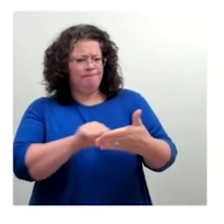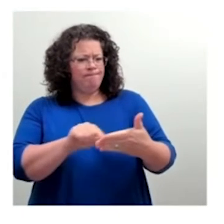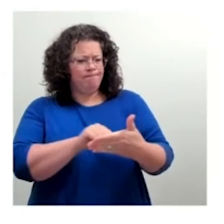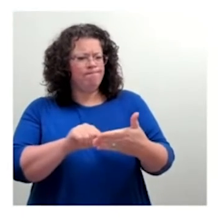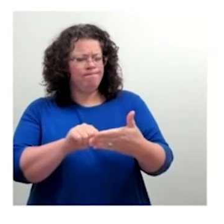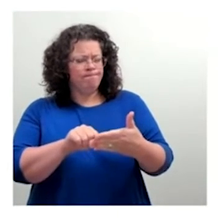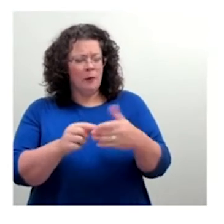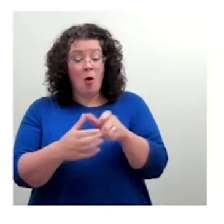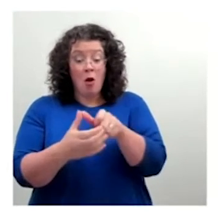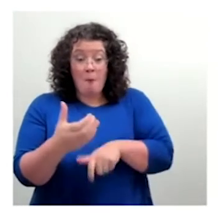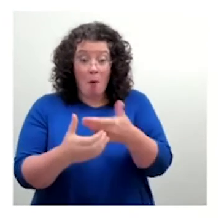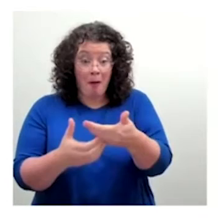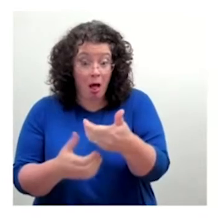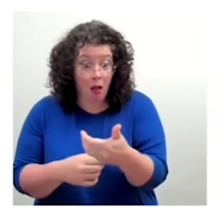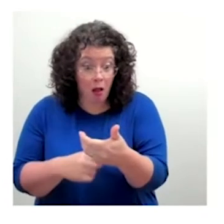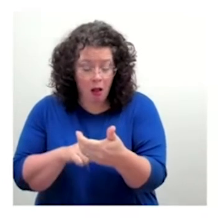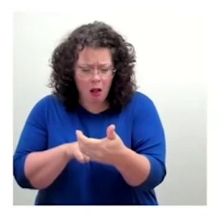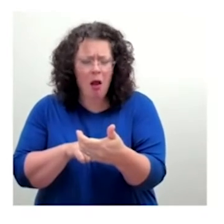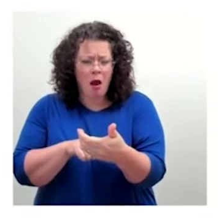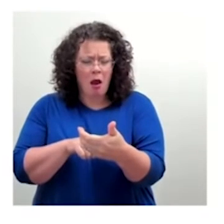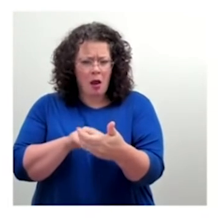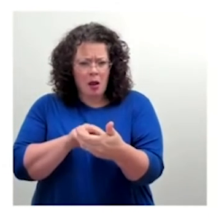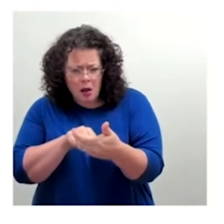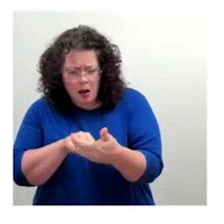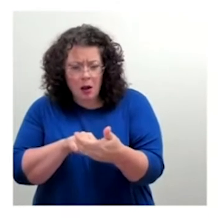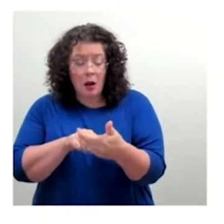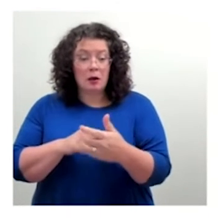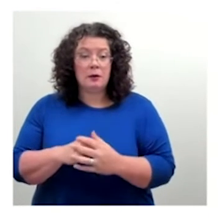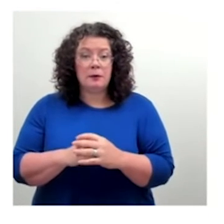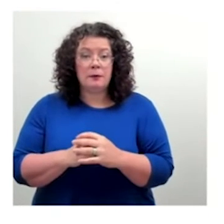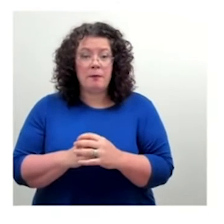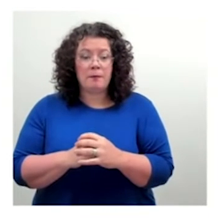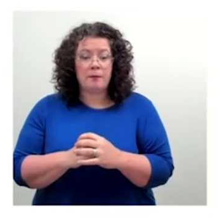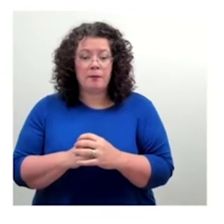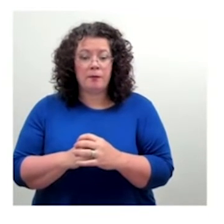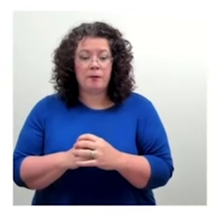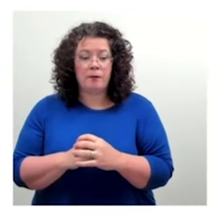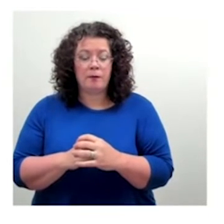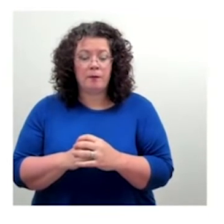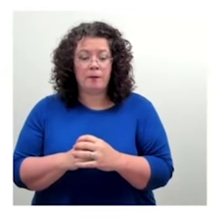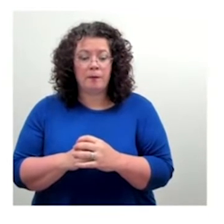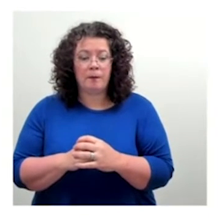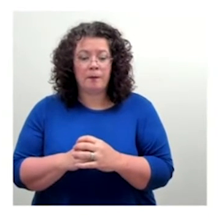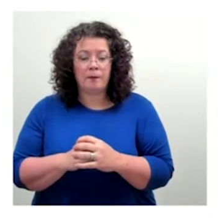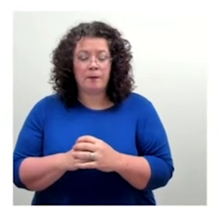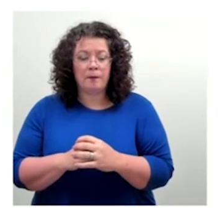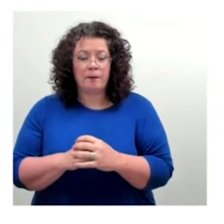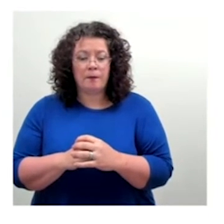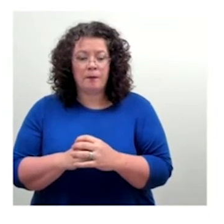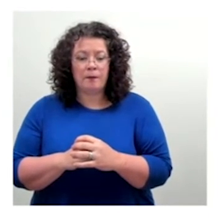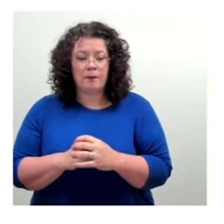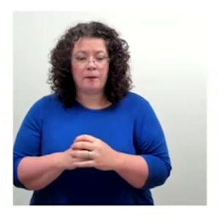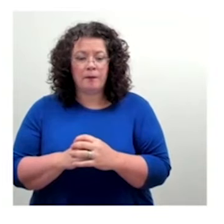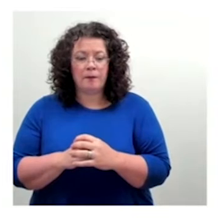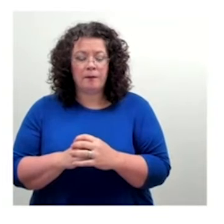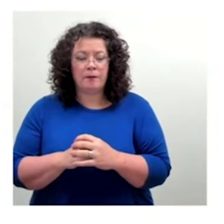85th percentile, if it's visible through this degree of Gaussian blurring, then most likely it's going to be visible for all those people